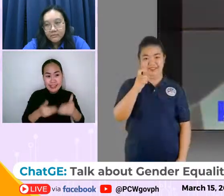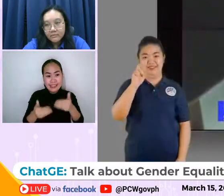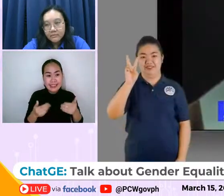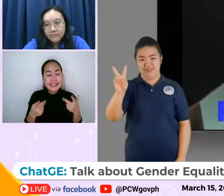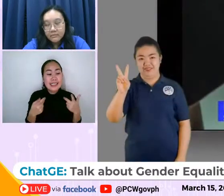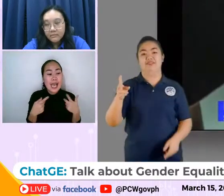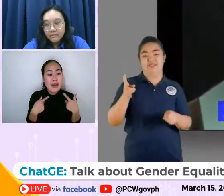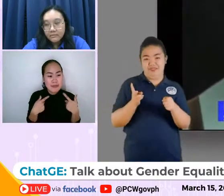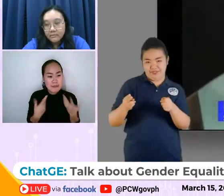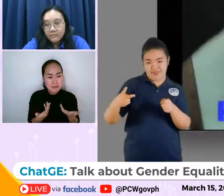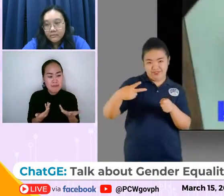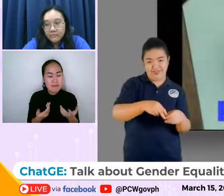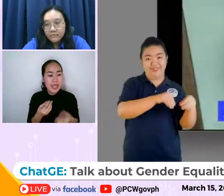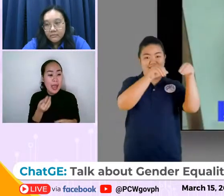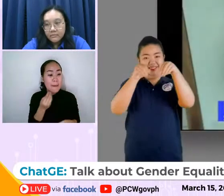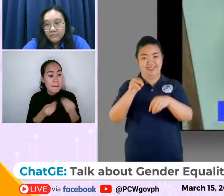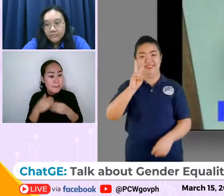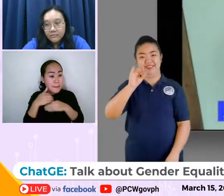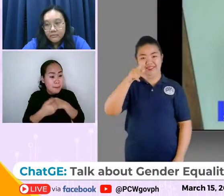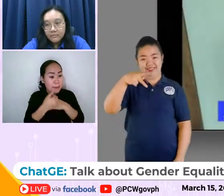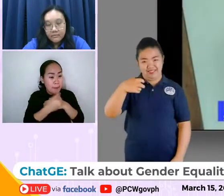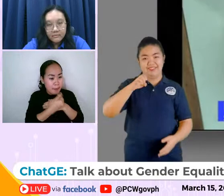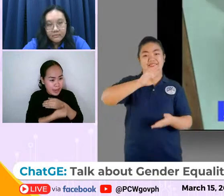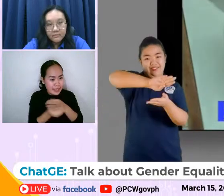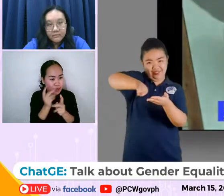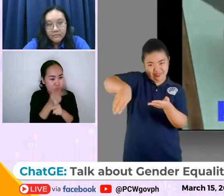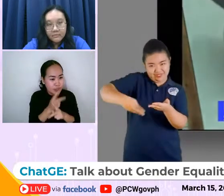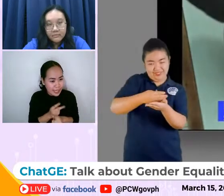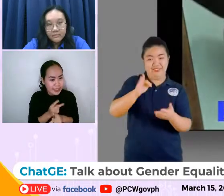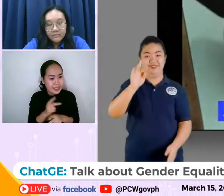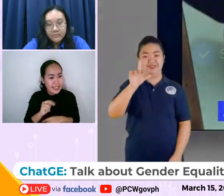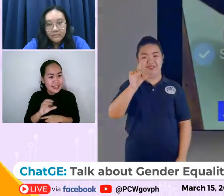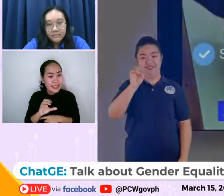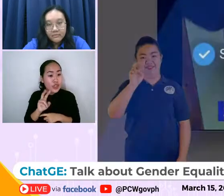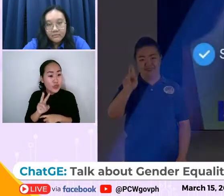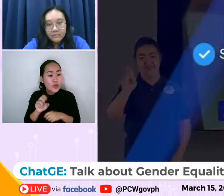and Pastry Production NC2 with learning materials